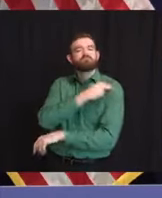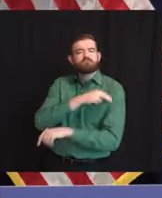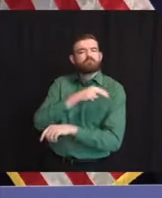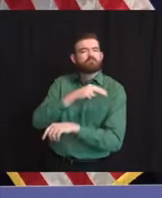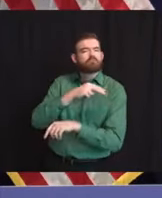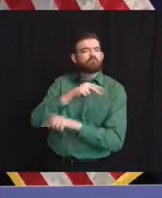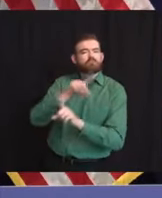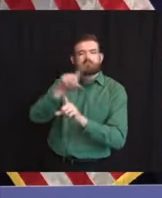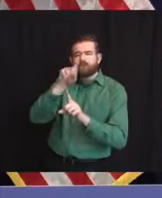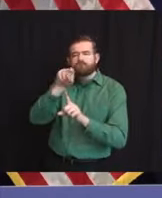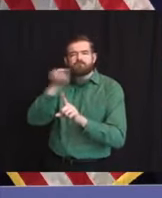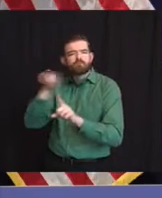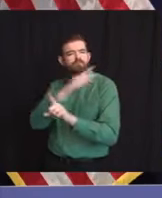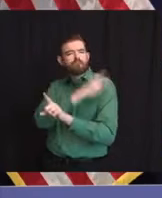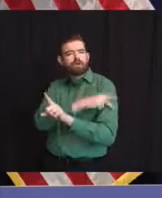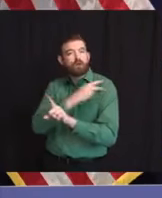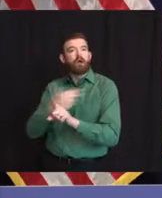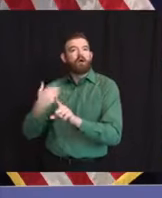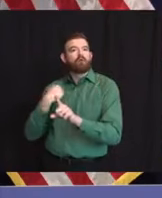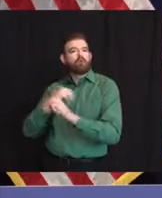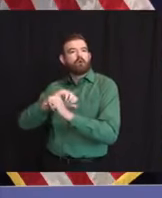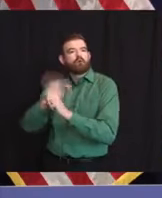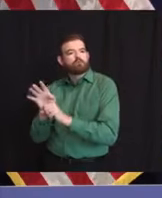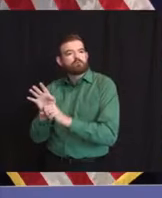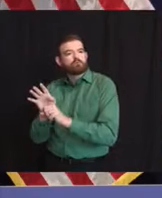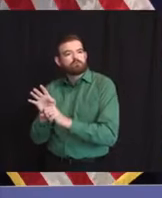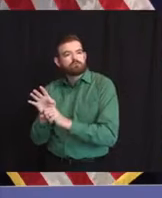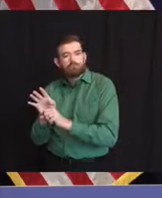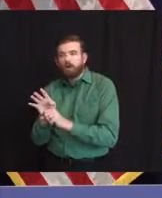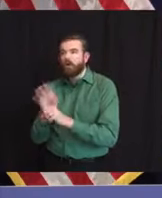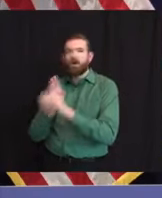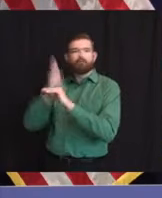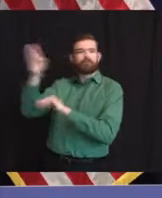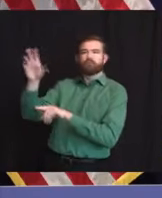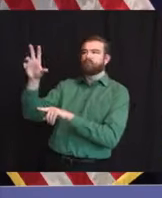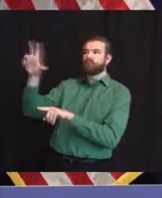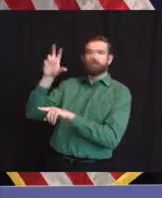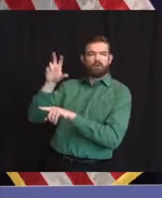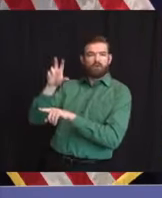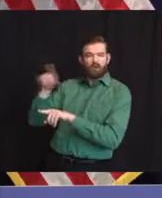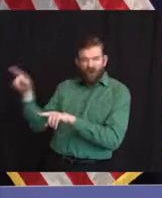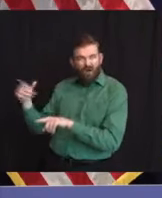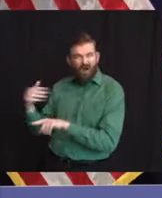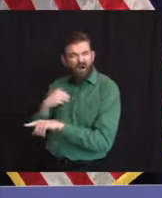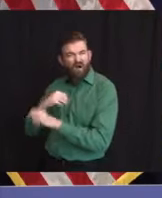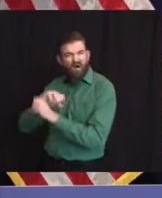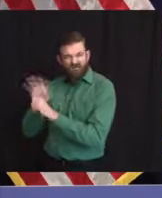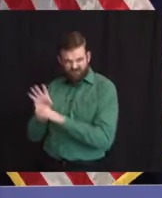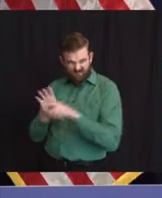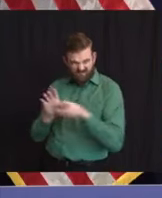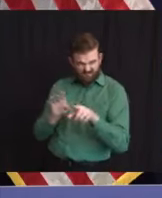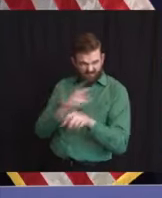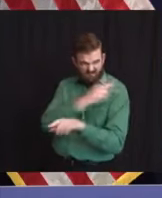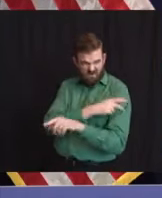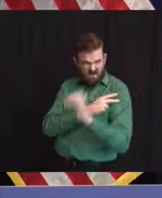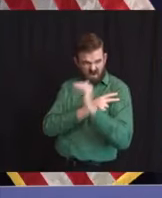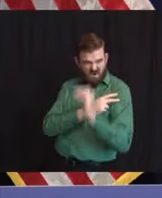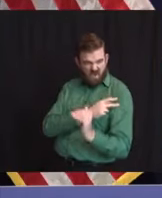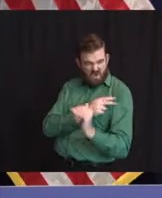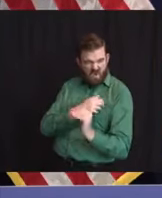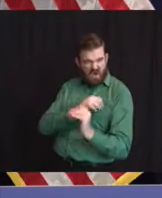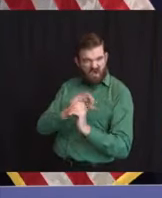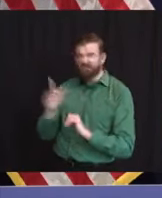weird. If one of the big reasons for the stay-at-home orders was to flatten the curve, does that mean it's time to begin lifting orders, albeit gingerly? And a